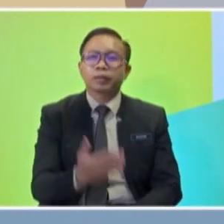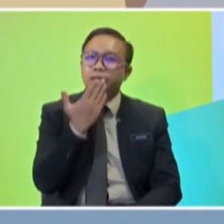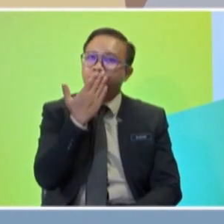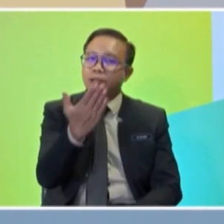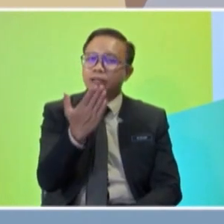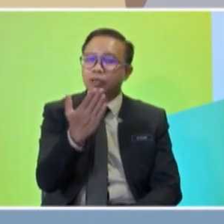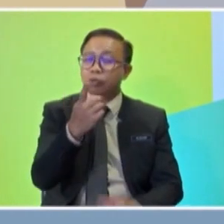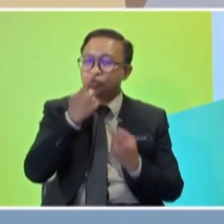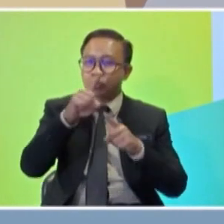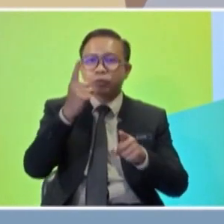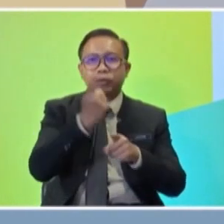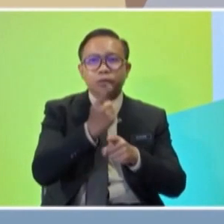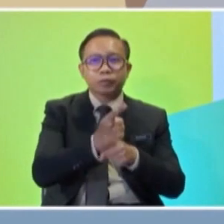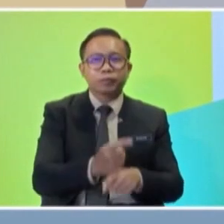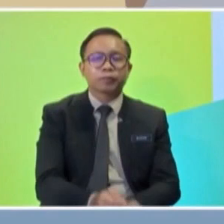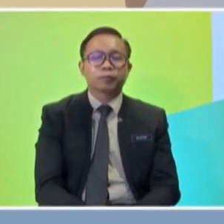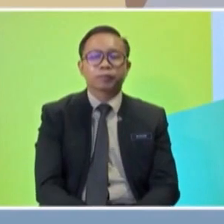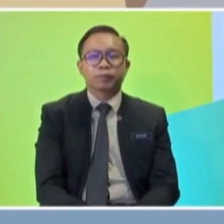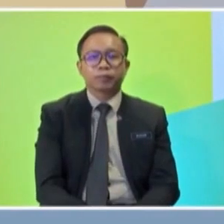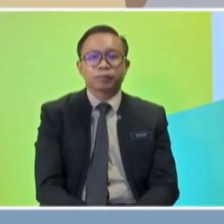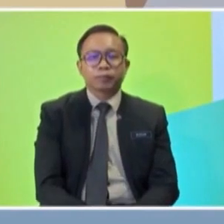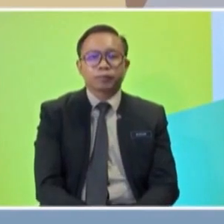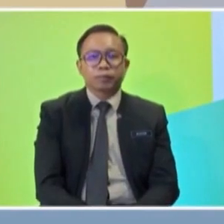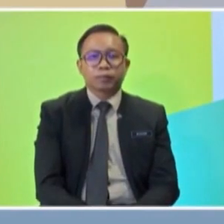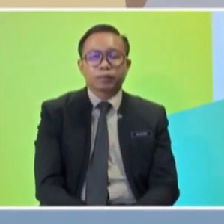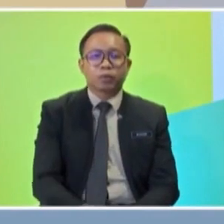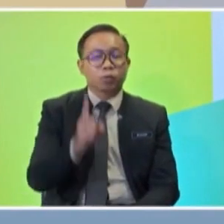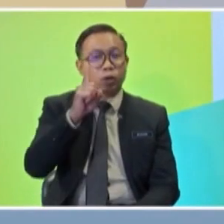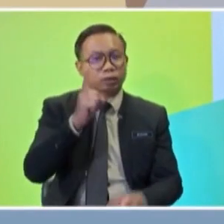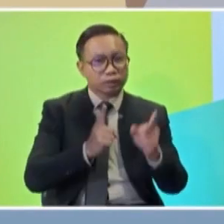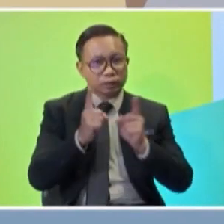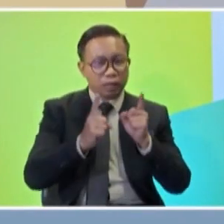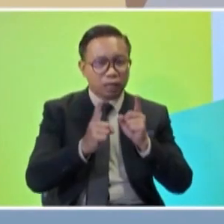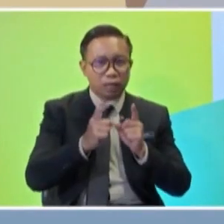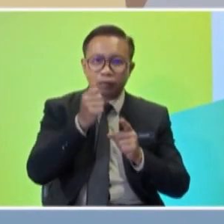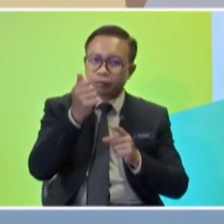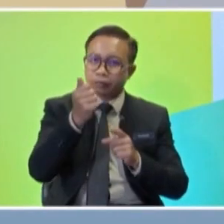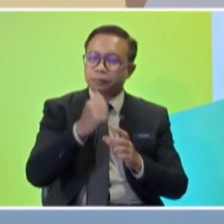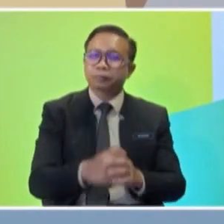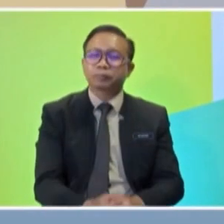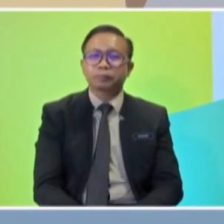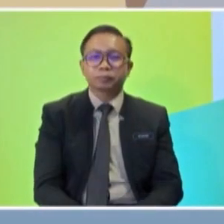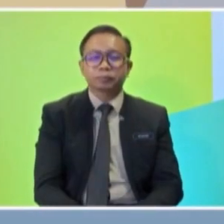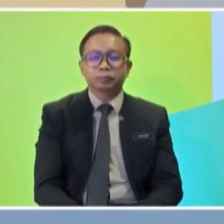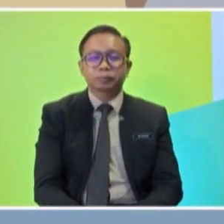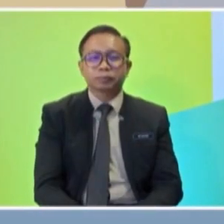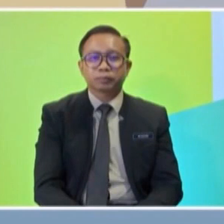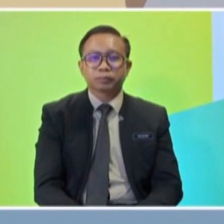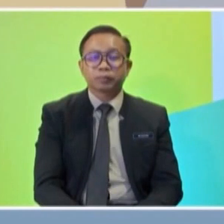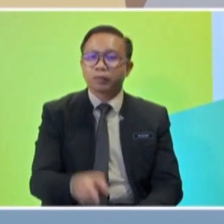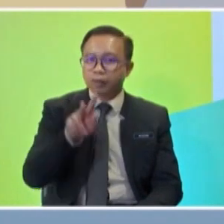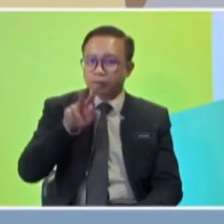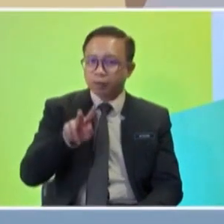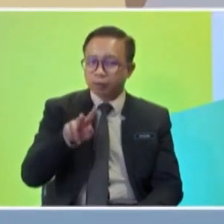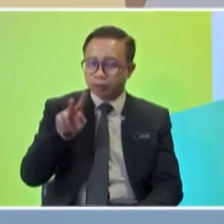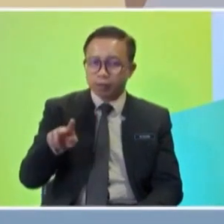the correct answer. So what reward does Arisha get, sir? 1 star for her. 1 star. Usually, Chris, kids can do and